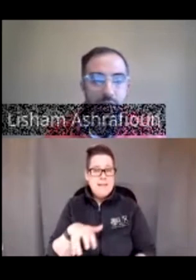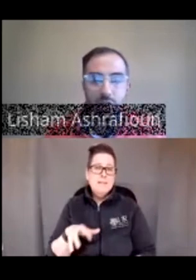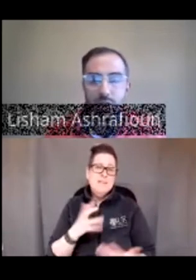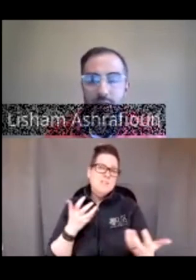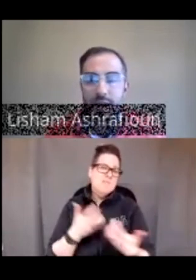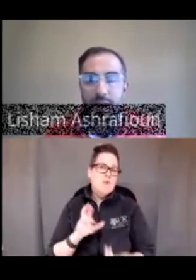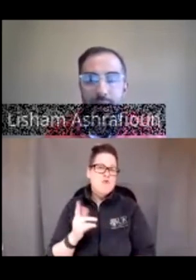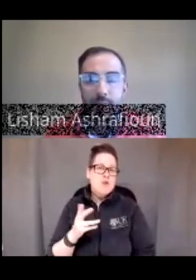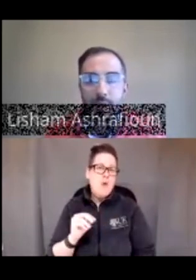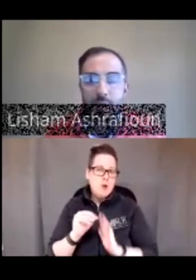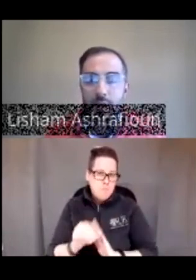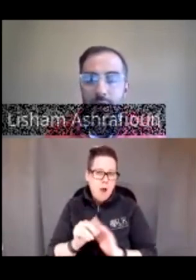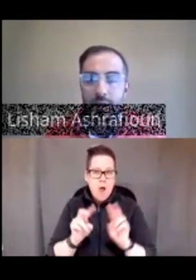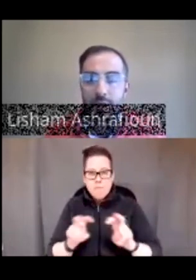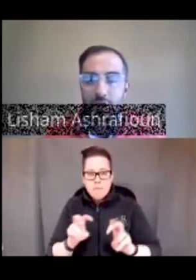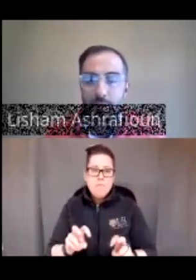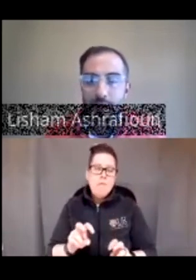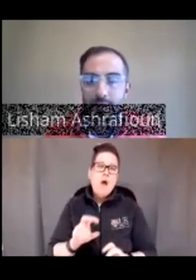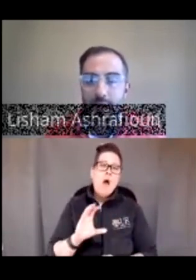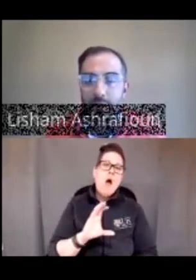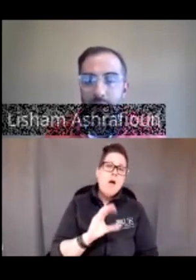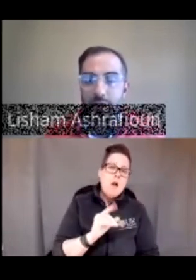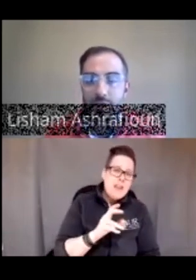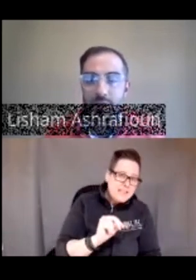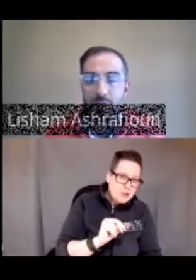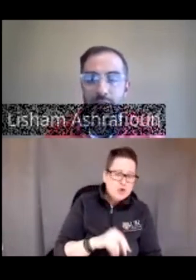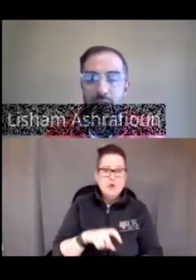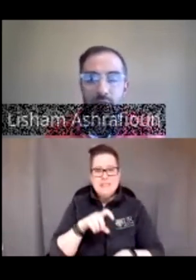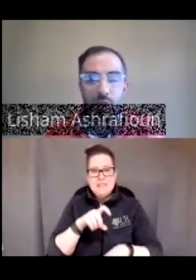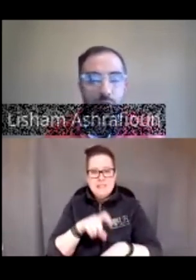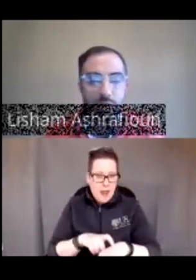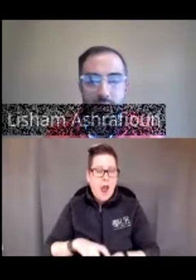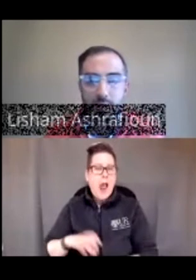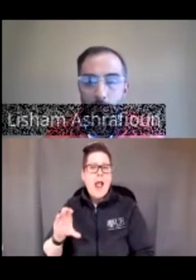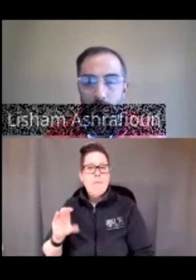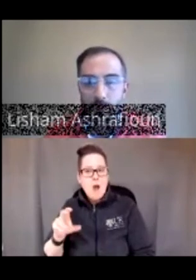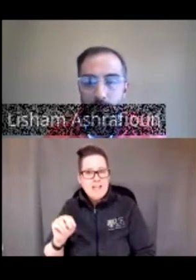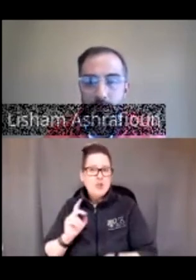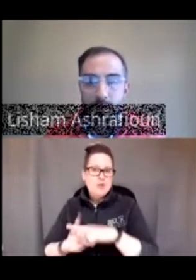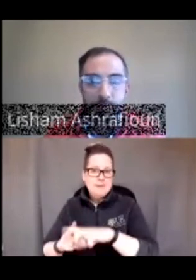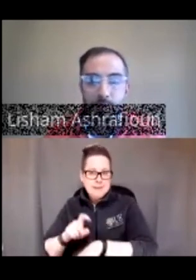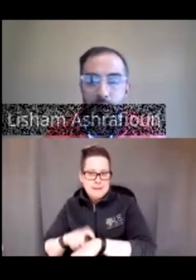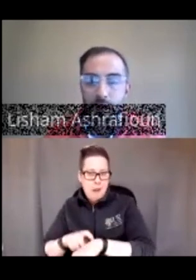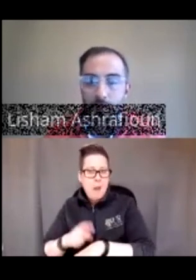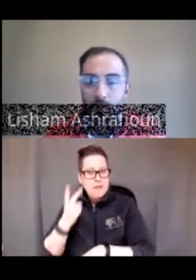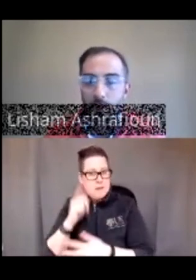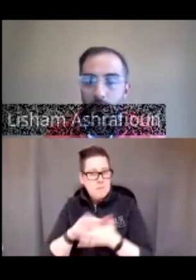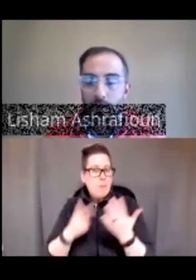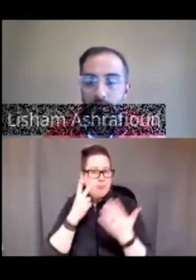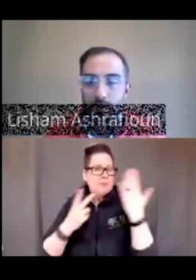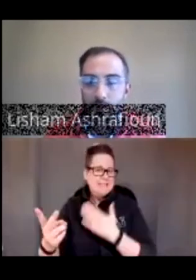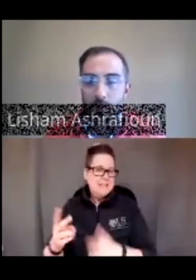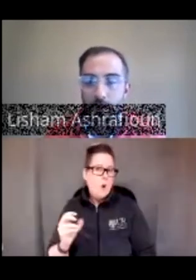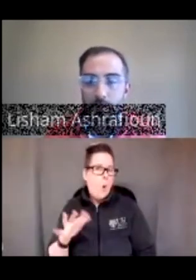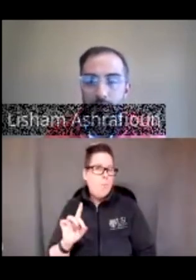assess condition, time, and condition by time interactions as predictors of loneliness and opioid use. And